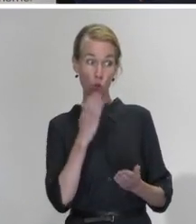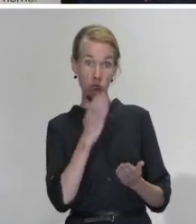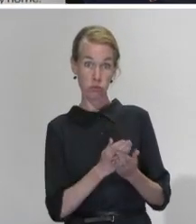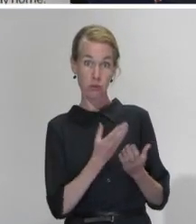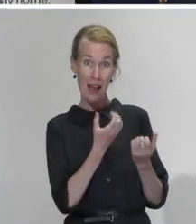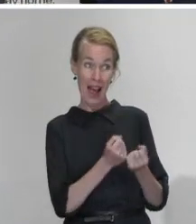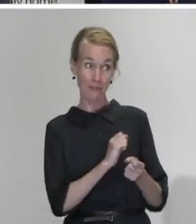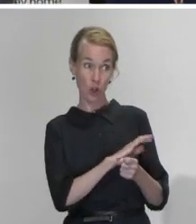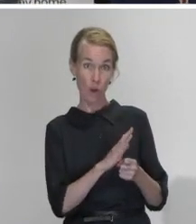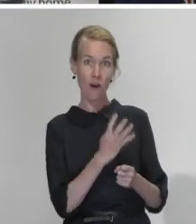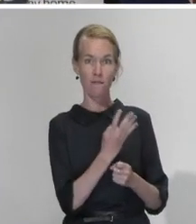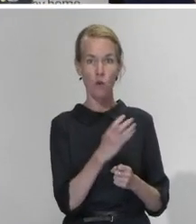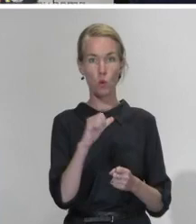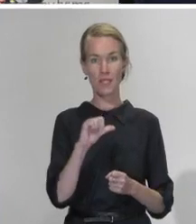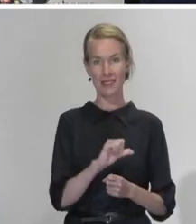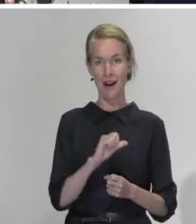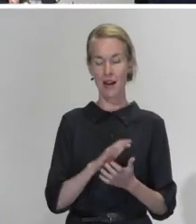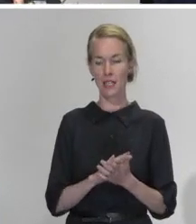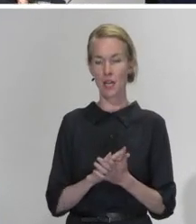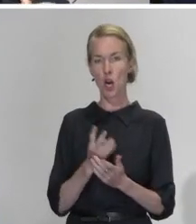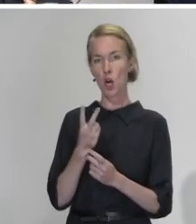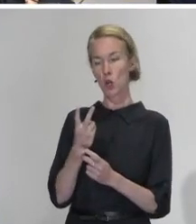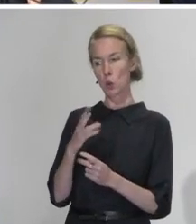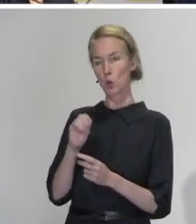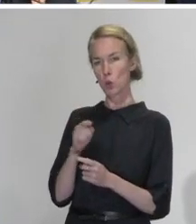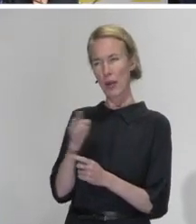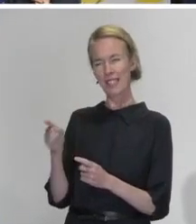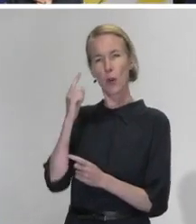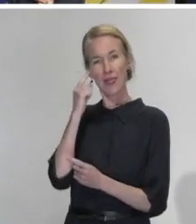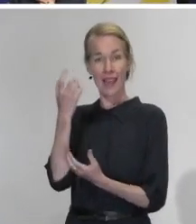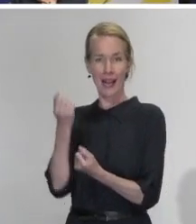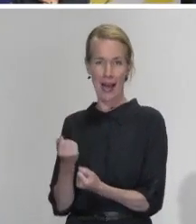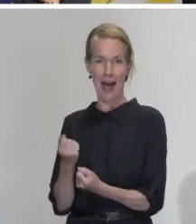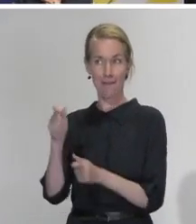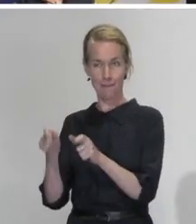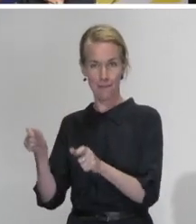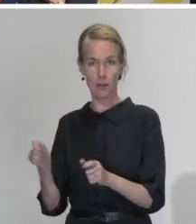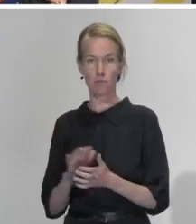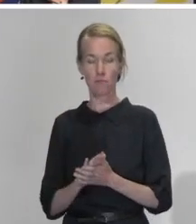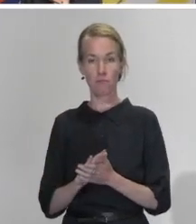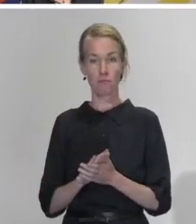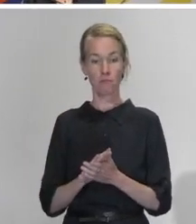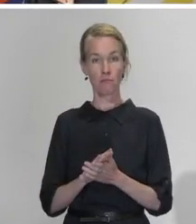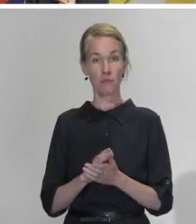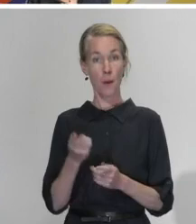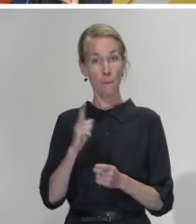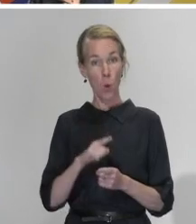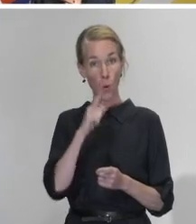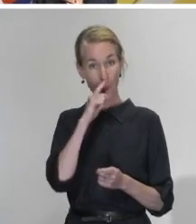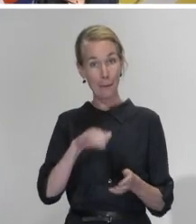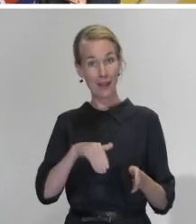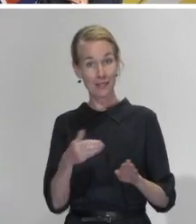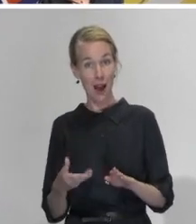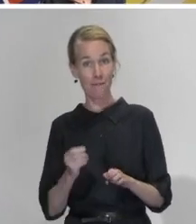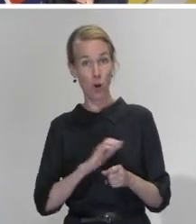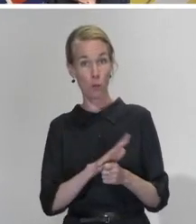of COVID-19 and 20 new probable cases to report today. There have been no additional COVID-19 related deaths, so